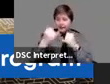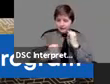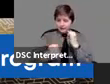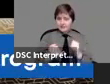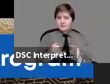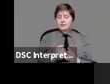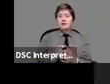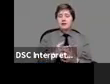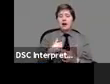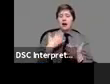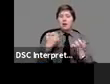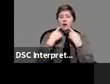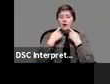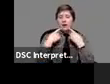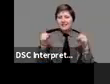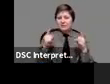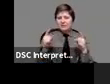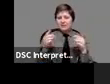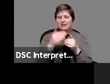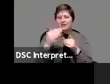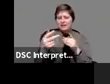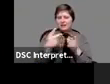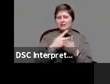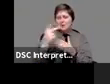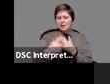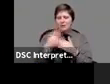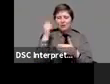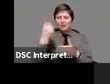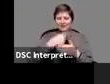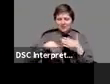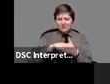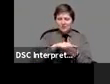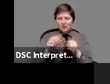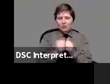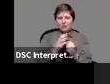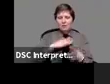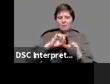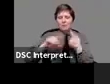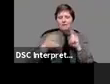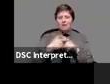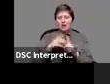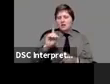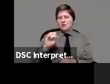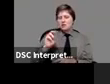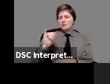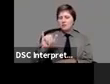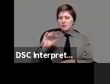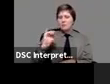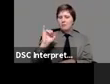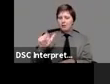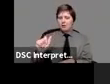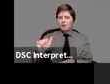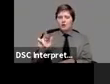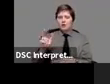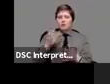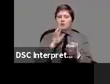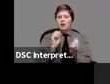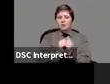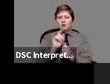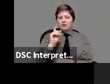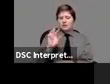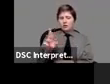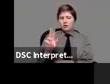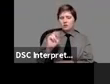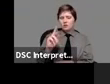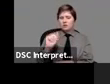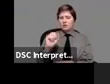I want to announce the program for next week with my friend Donnie Miller, who will be talking to my friend Dr. Tracy